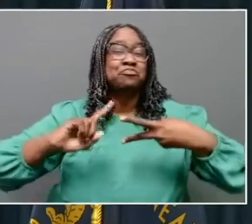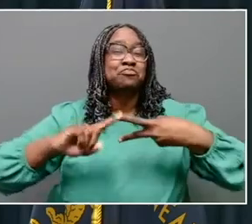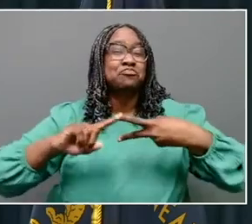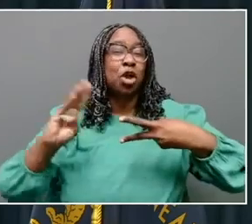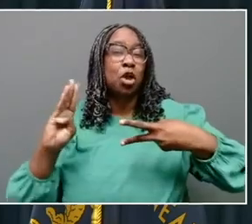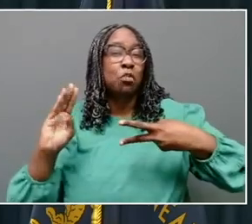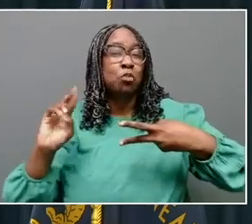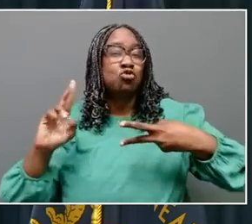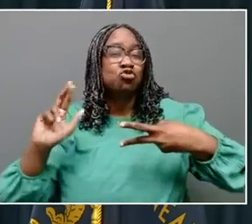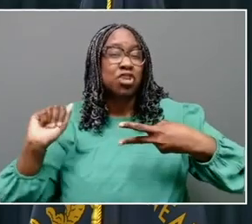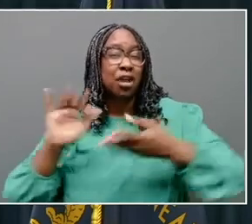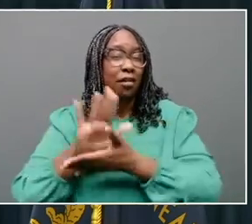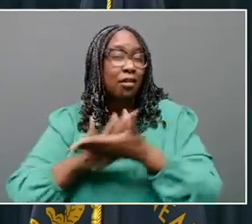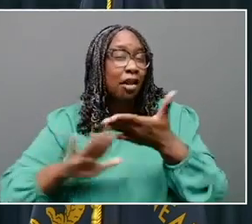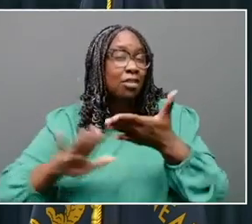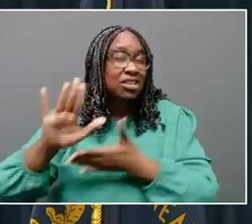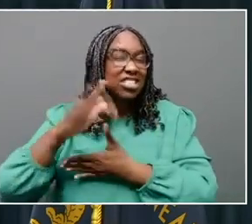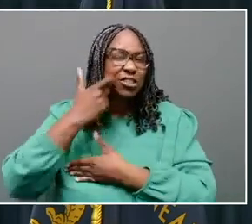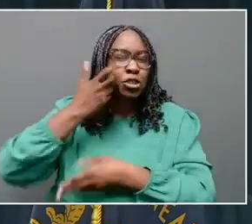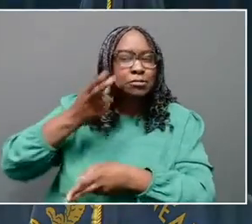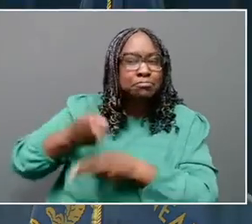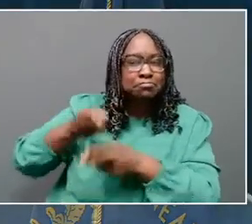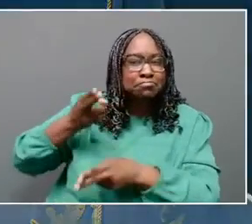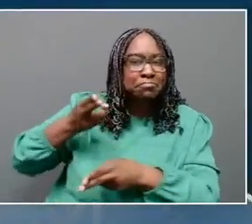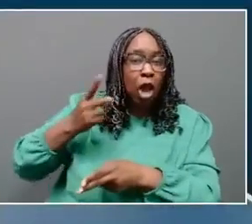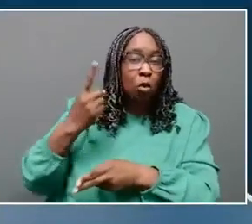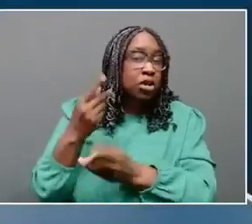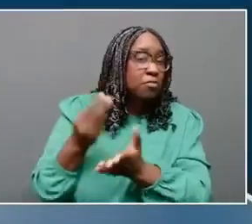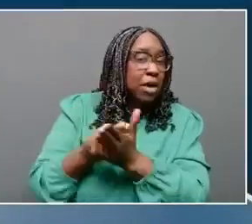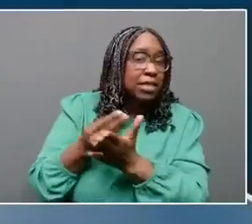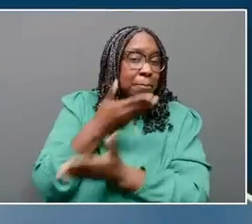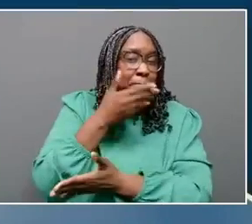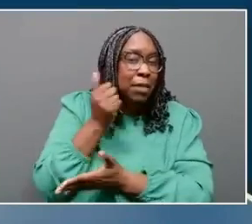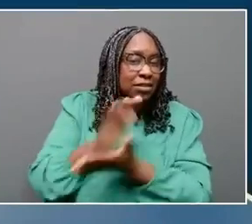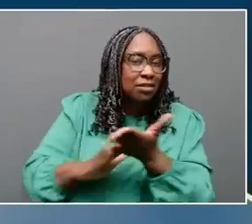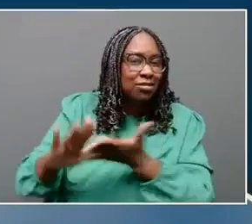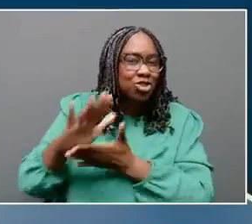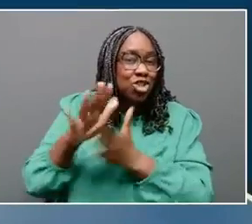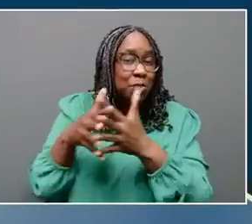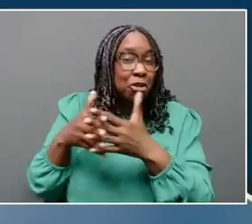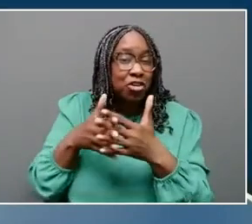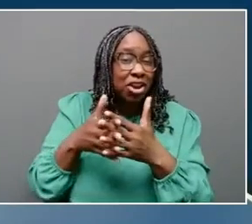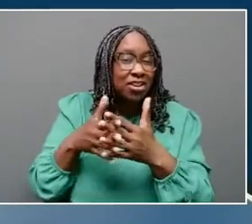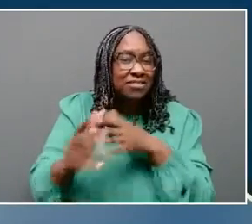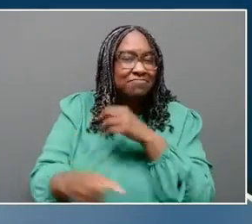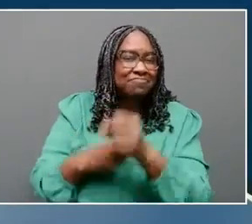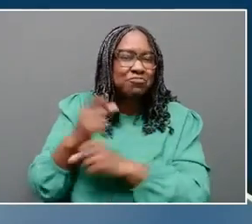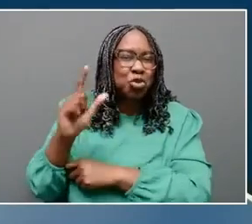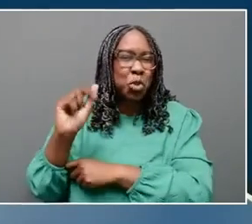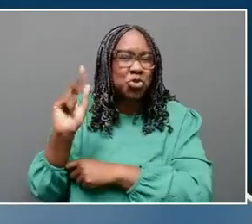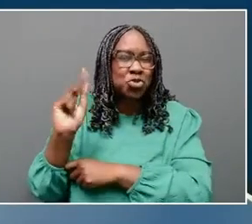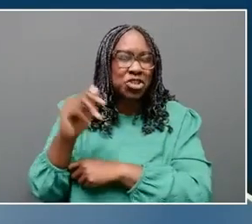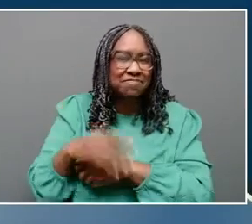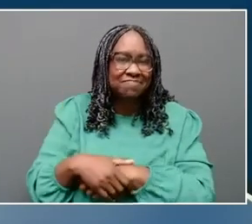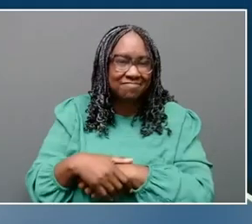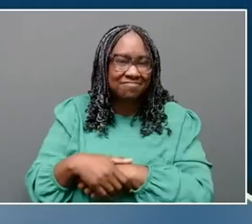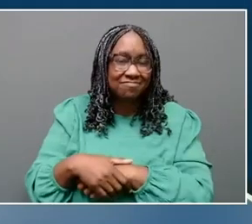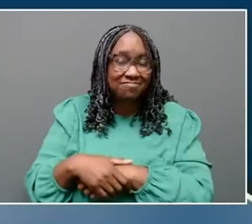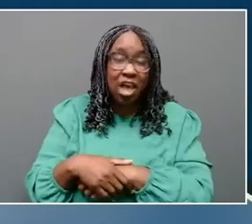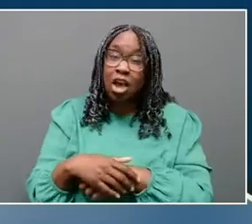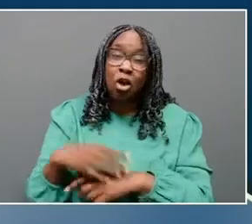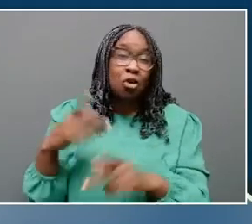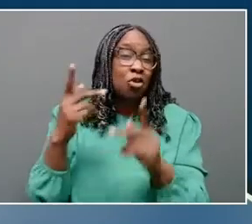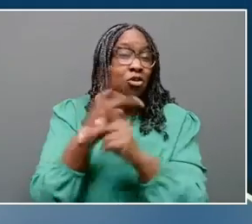was just named one of Money's Best Colleges in America for 2023. Even more amazing is that Berea